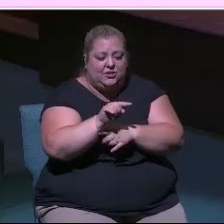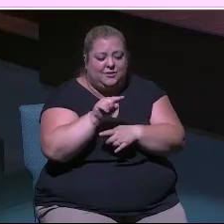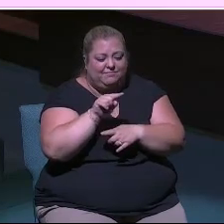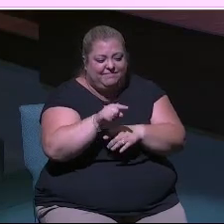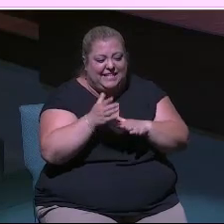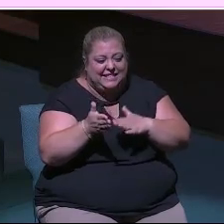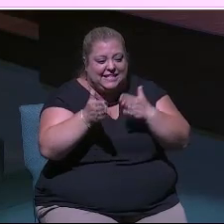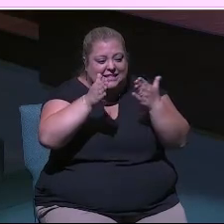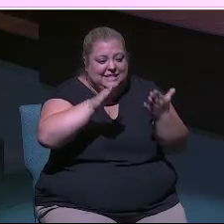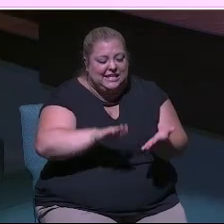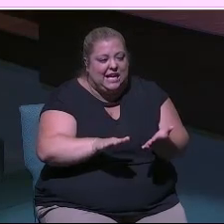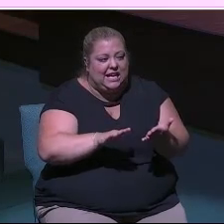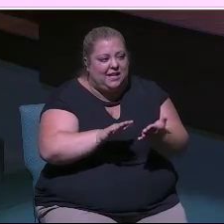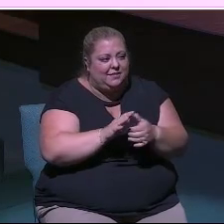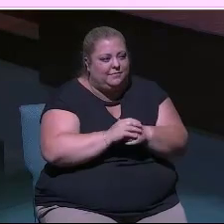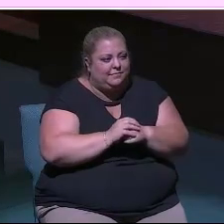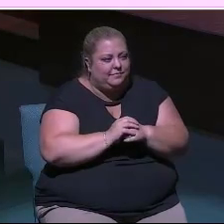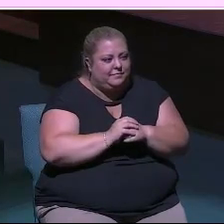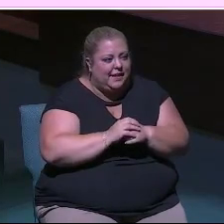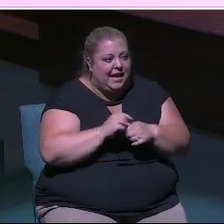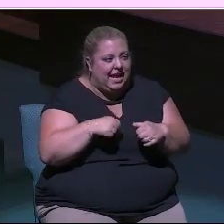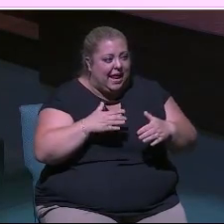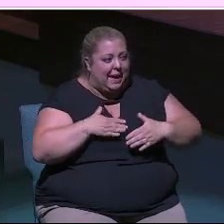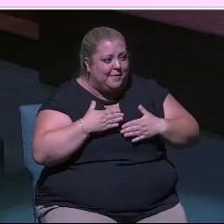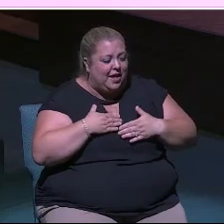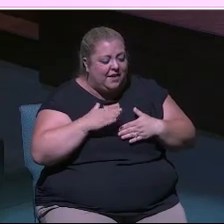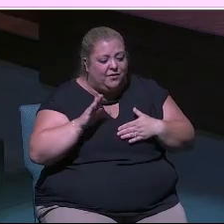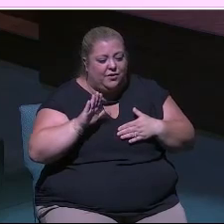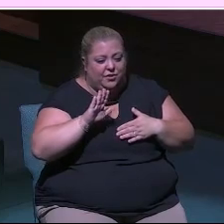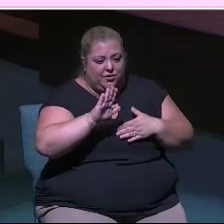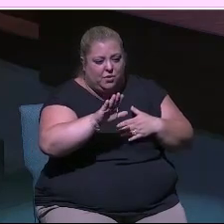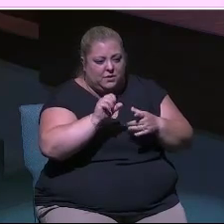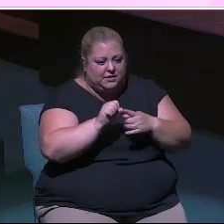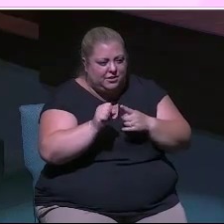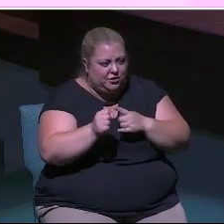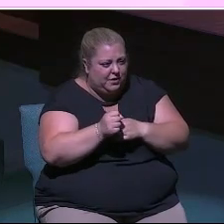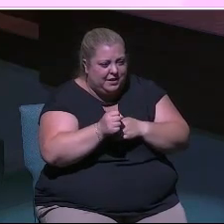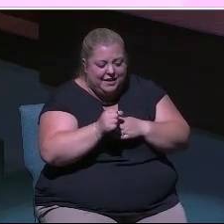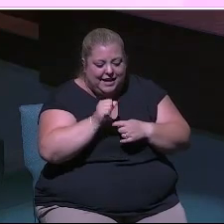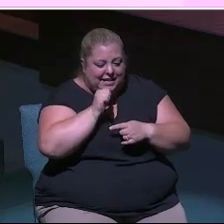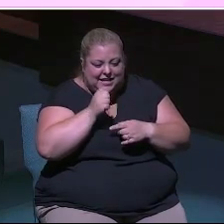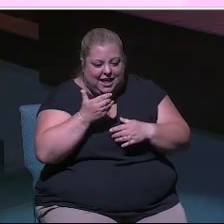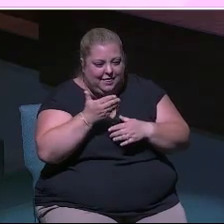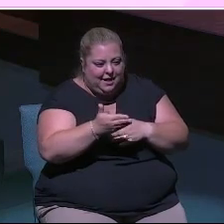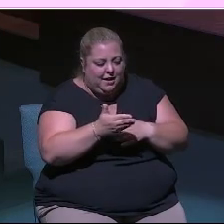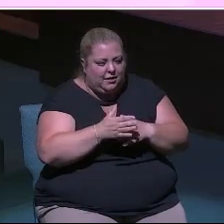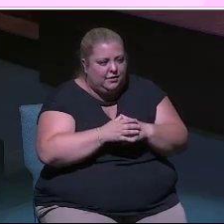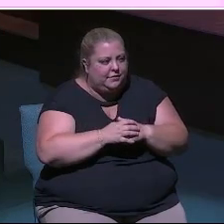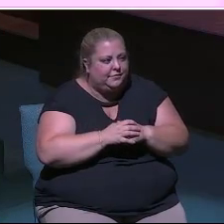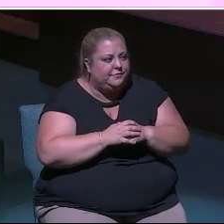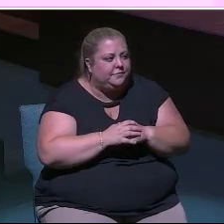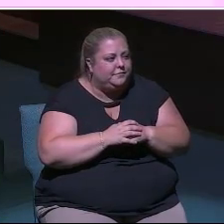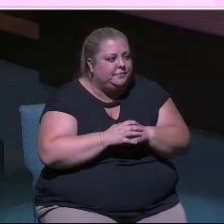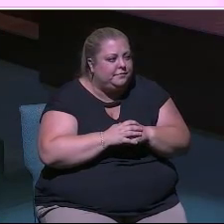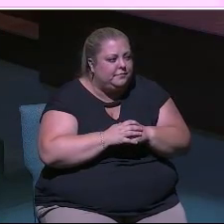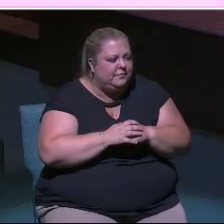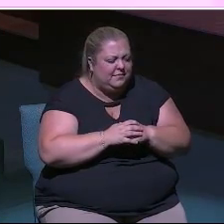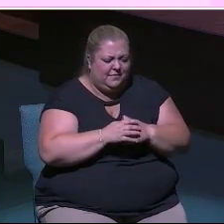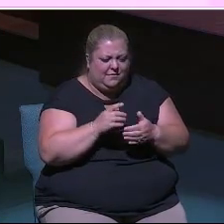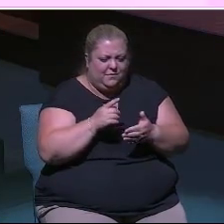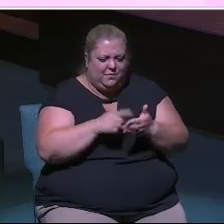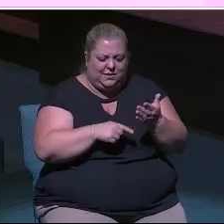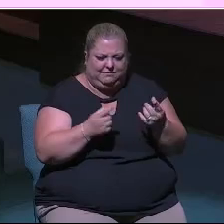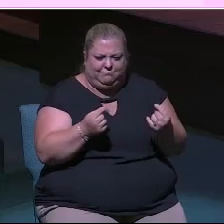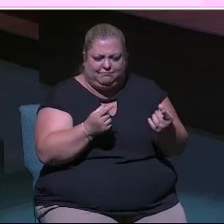dead. And I'm glad for your sakes that I was not there. We're like, what have we got to do with